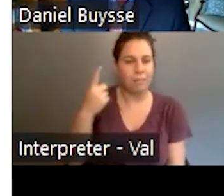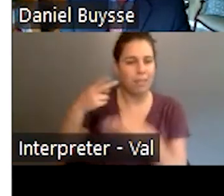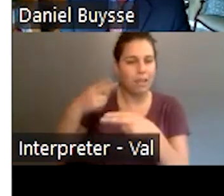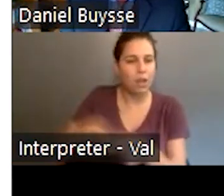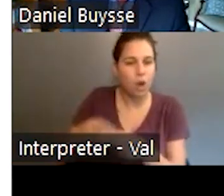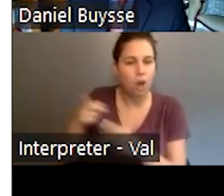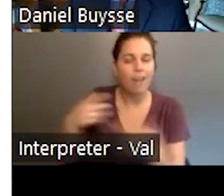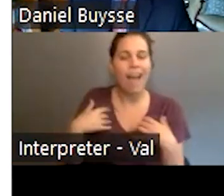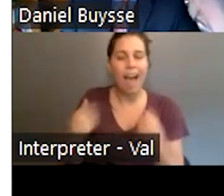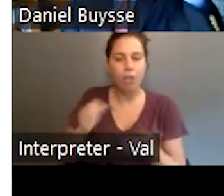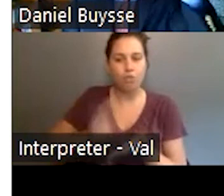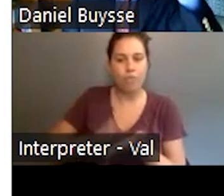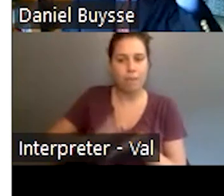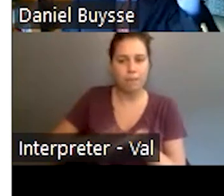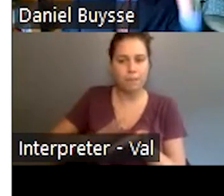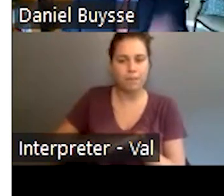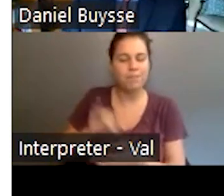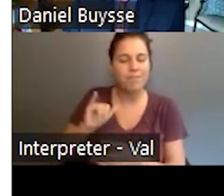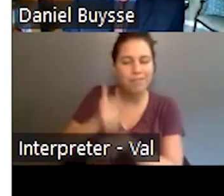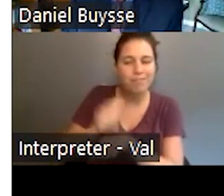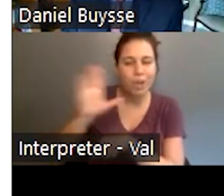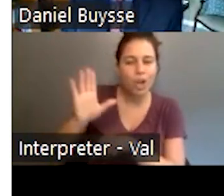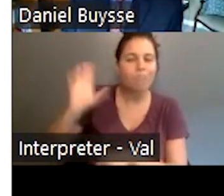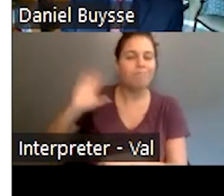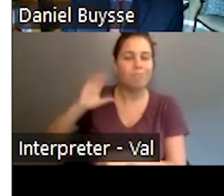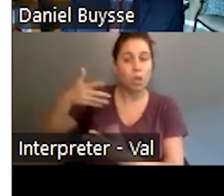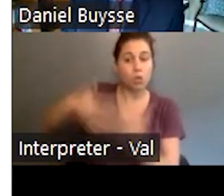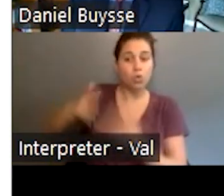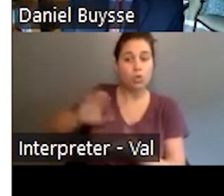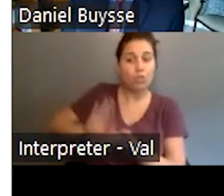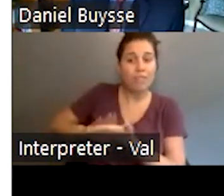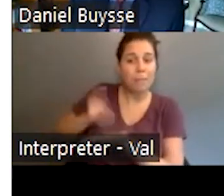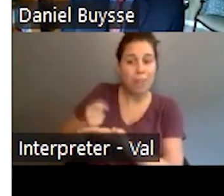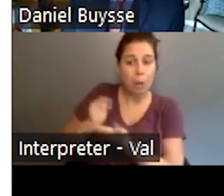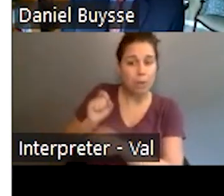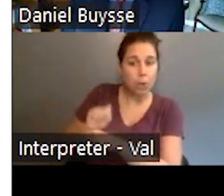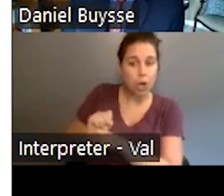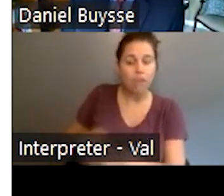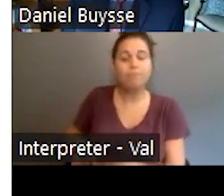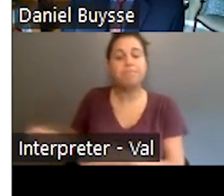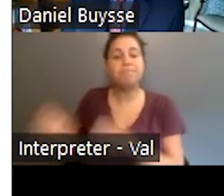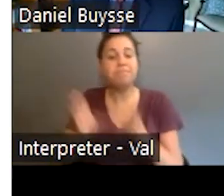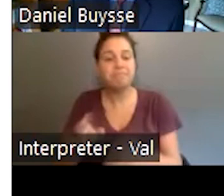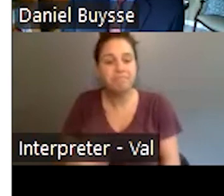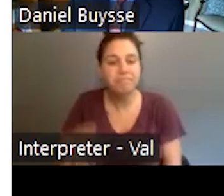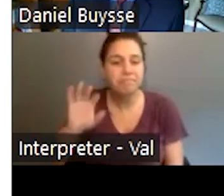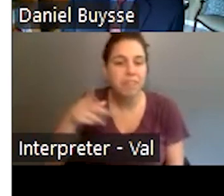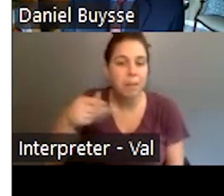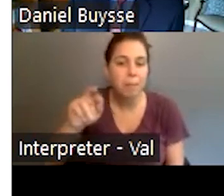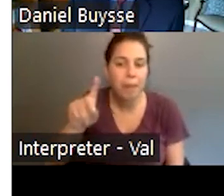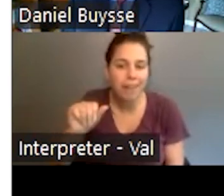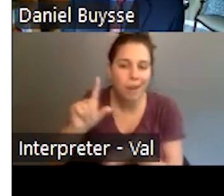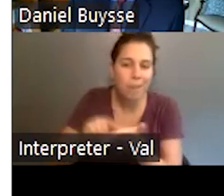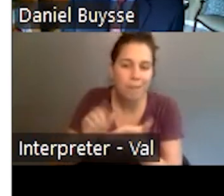Rhythms, which is based on her earlier social rhythm therapy. Sachin Panda and colleagues have published this book